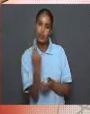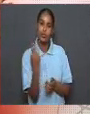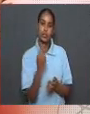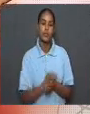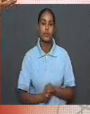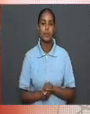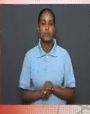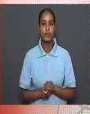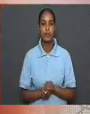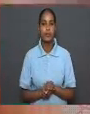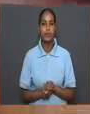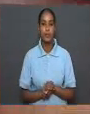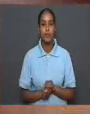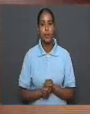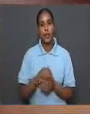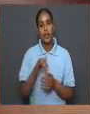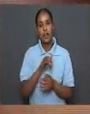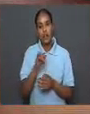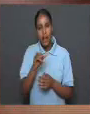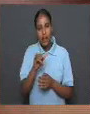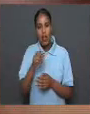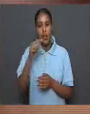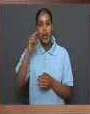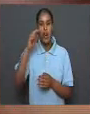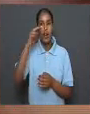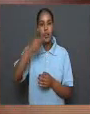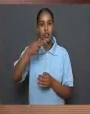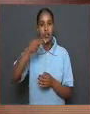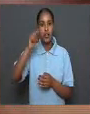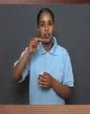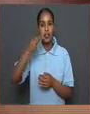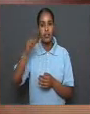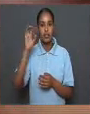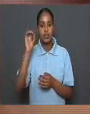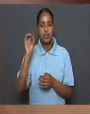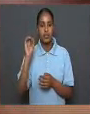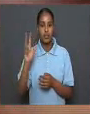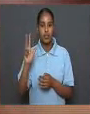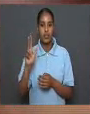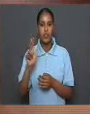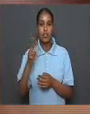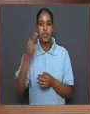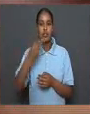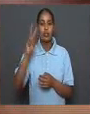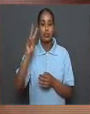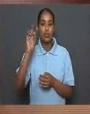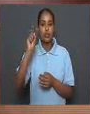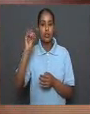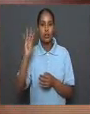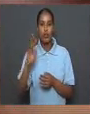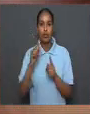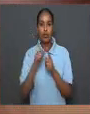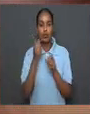uses. Like ammonia and nitric acid, sulfuric acid is used